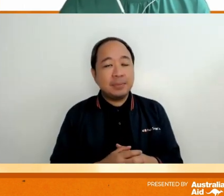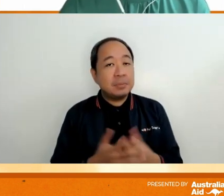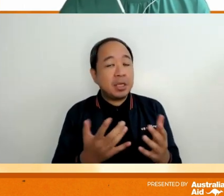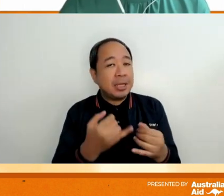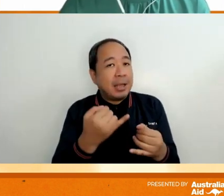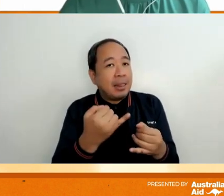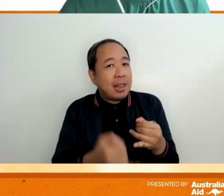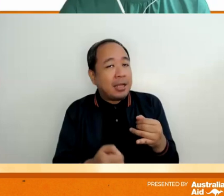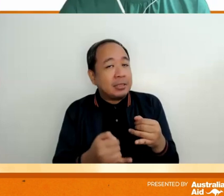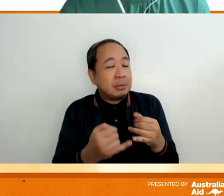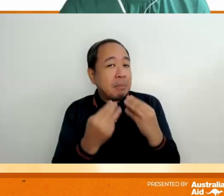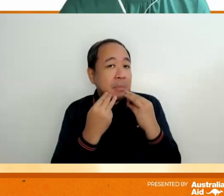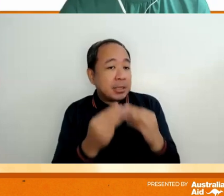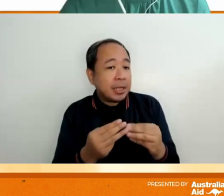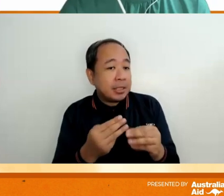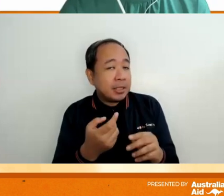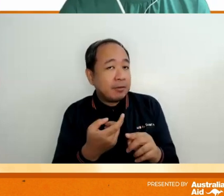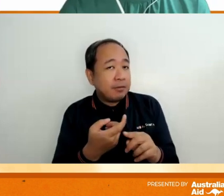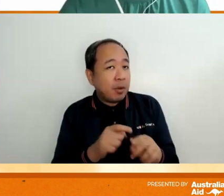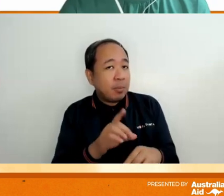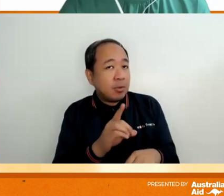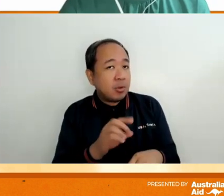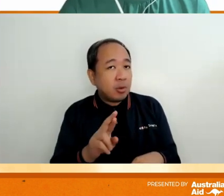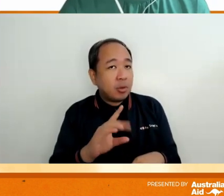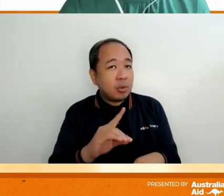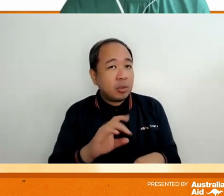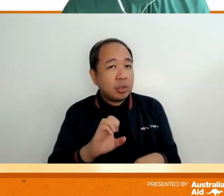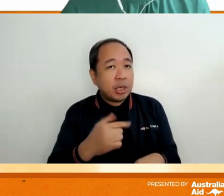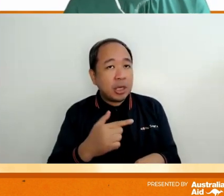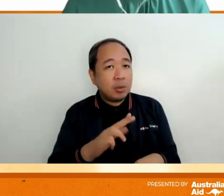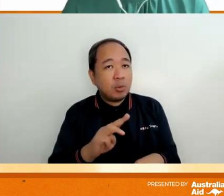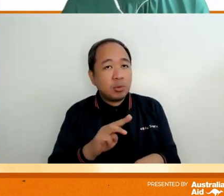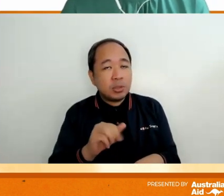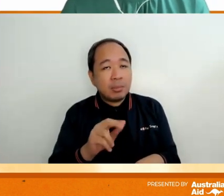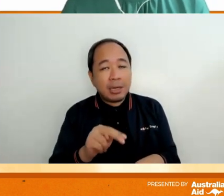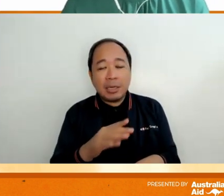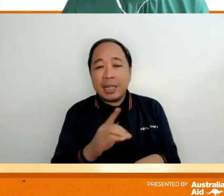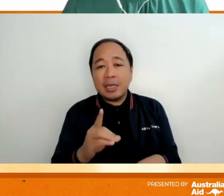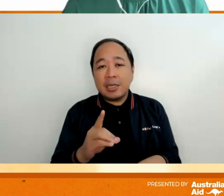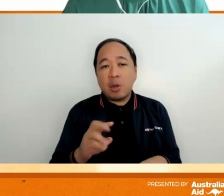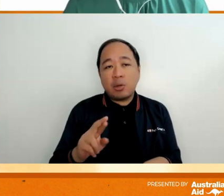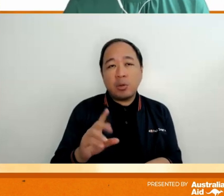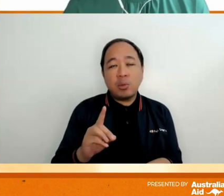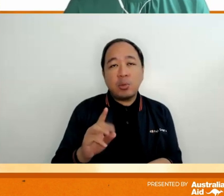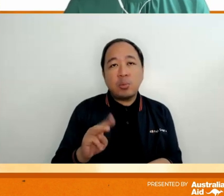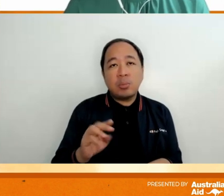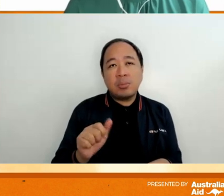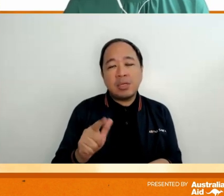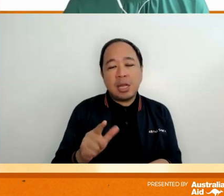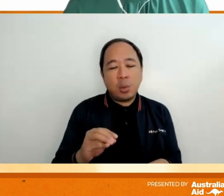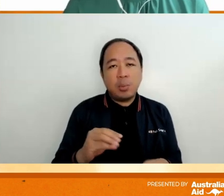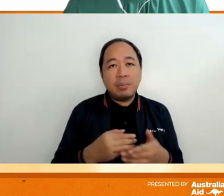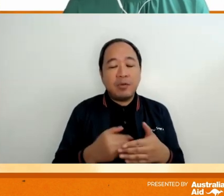words from Dr. De Guzman and Dr. Dumlao before we take our photo?